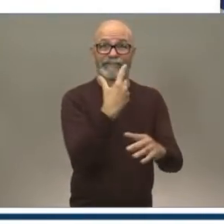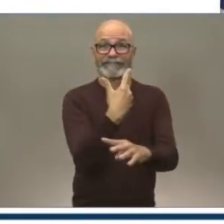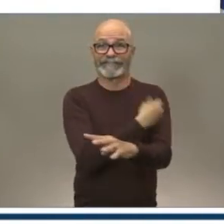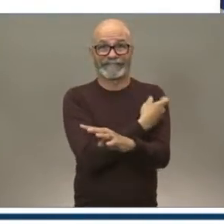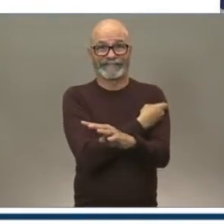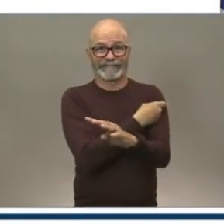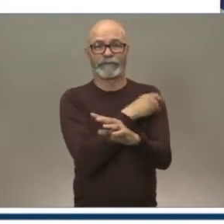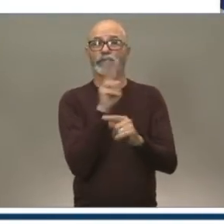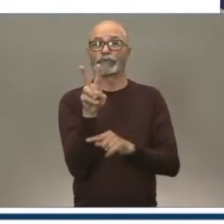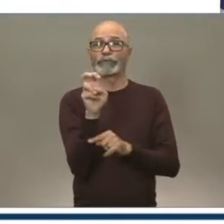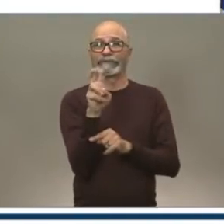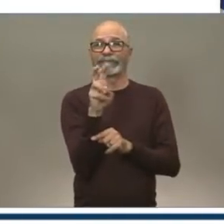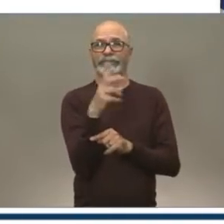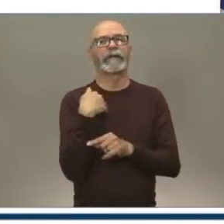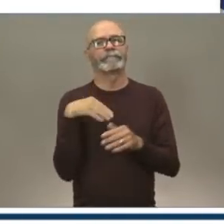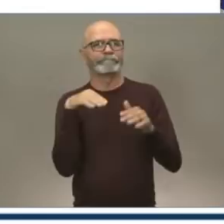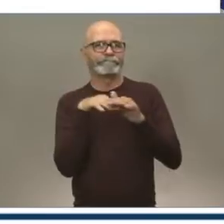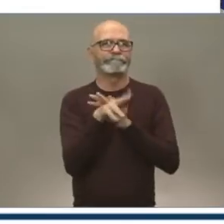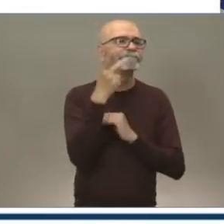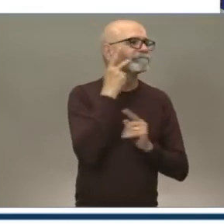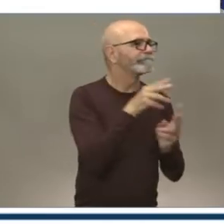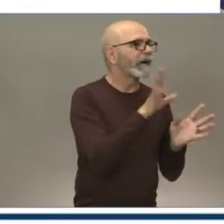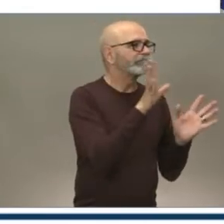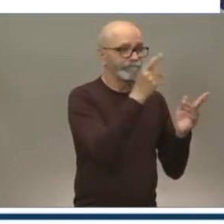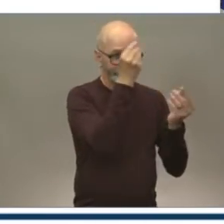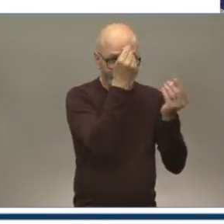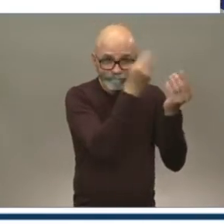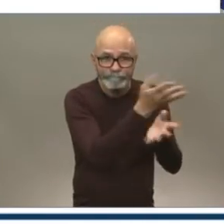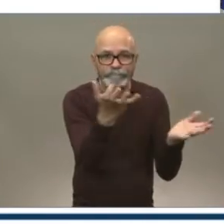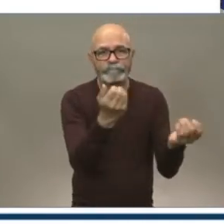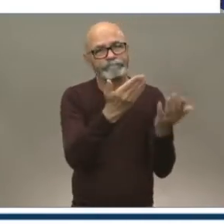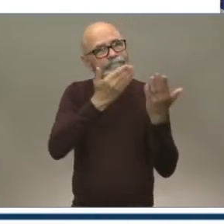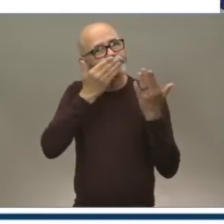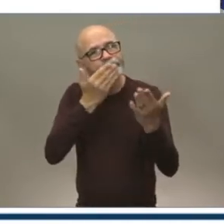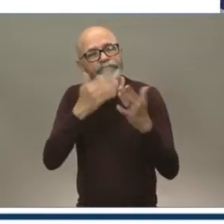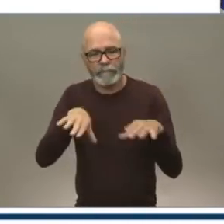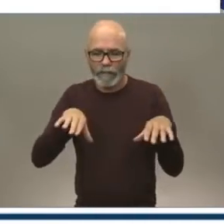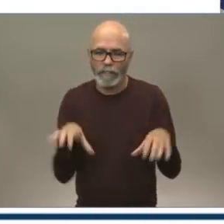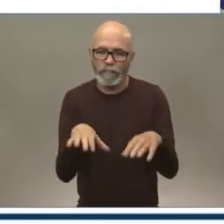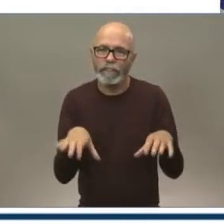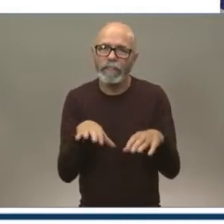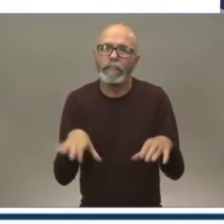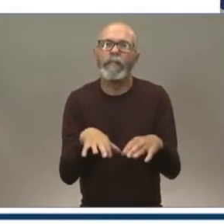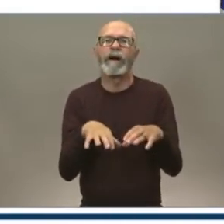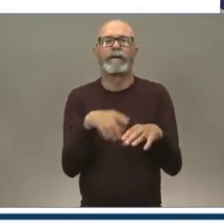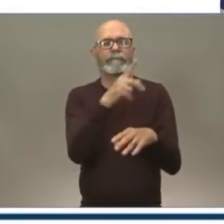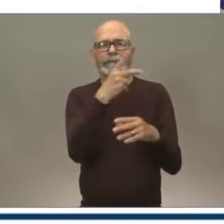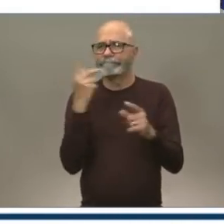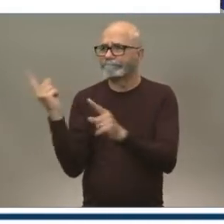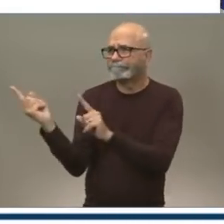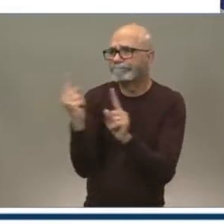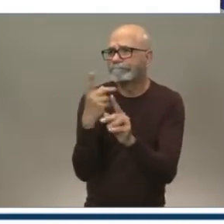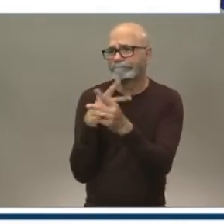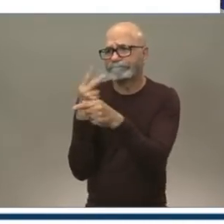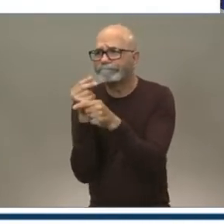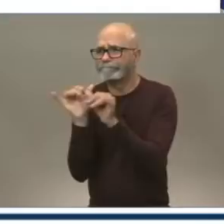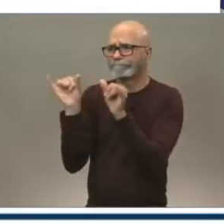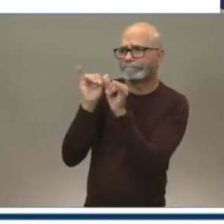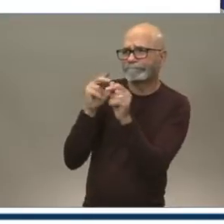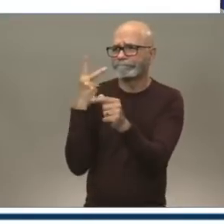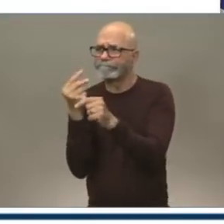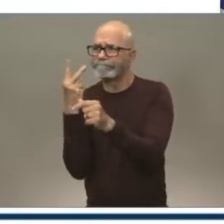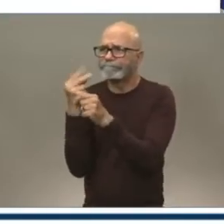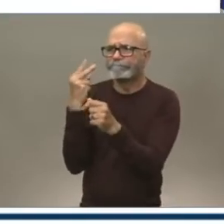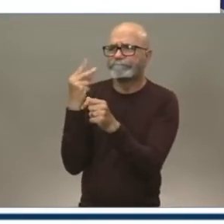to thank the Nova Scotians that are working really hard to ensure our vaccine gets out to Nova Scotians quickly and